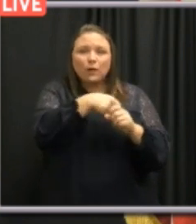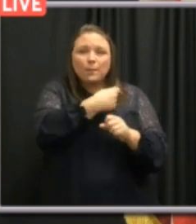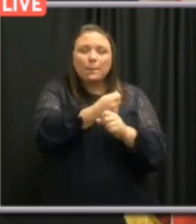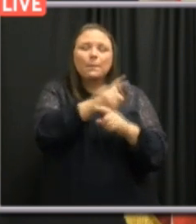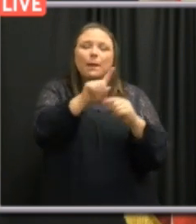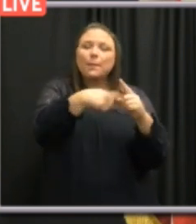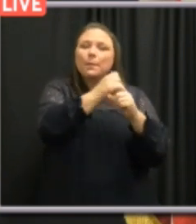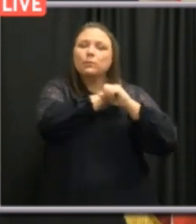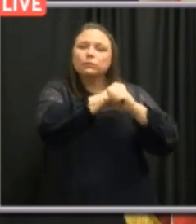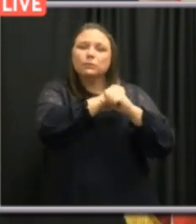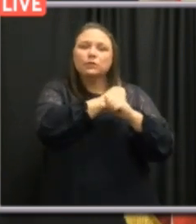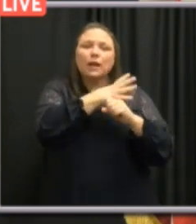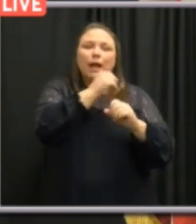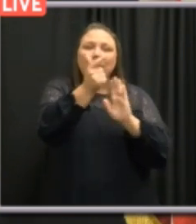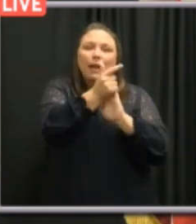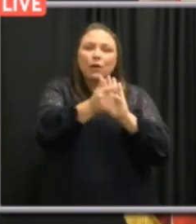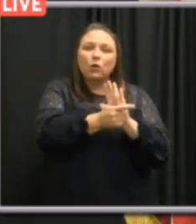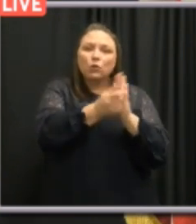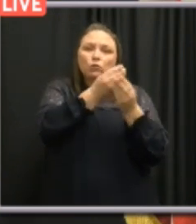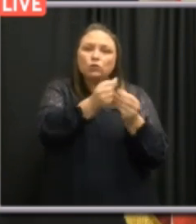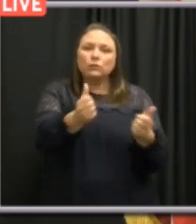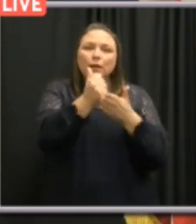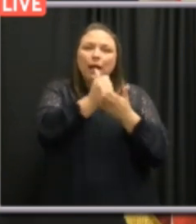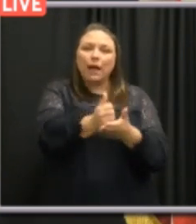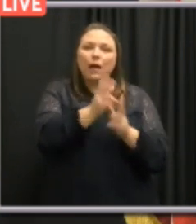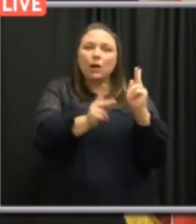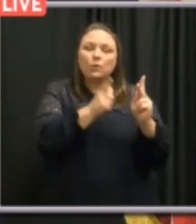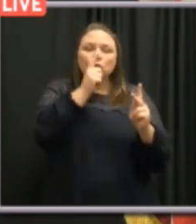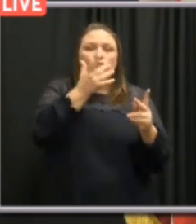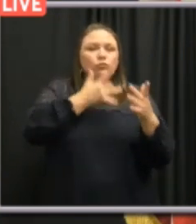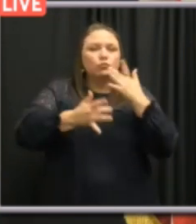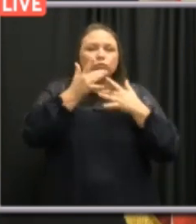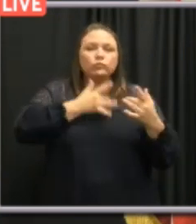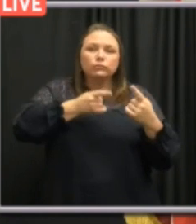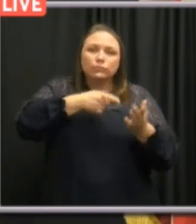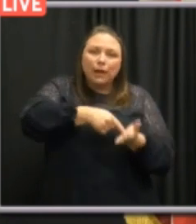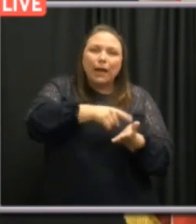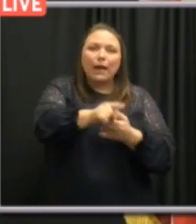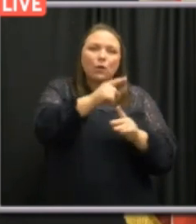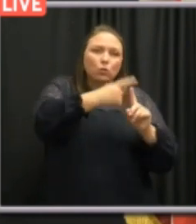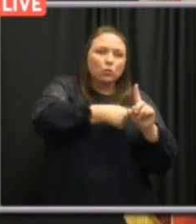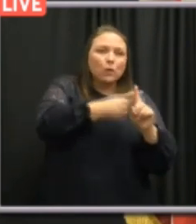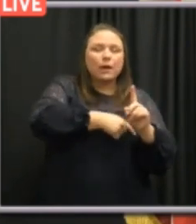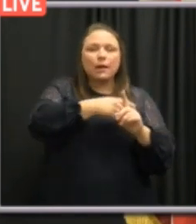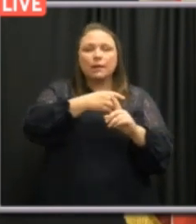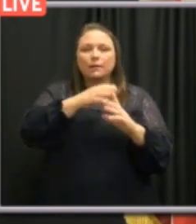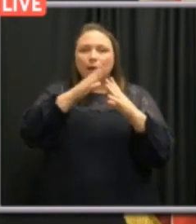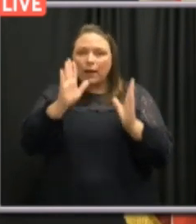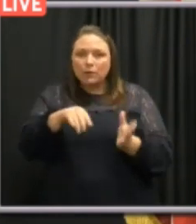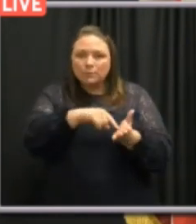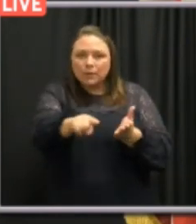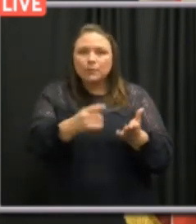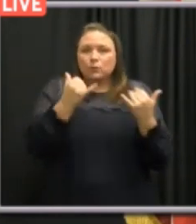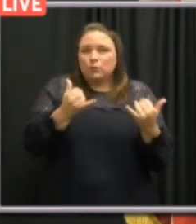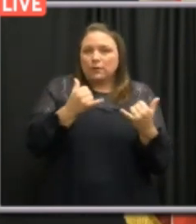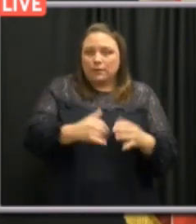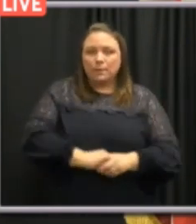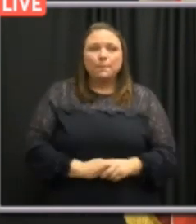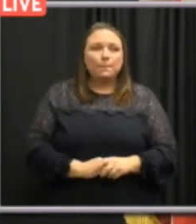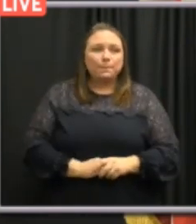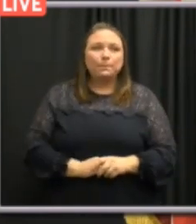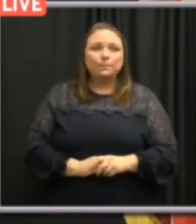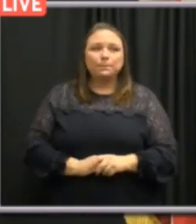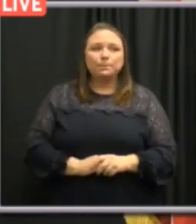remedies available to those who may be having a difficult time making rent and mortgage payments during this time of